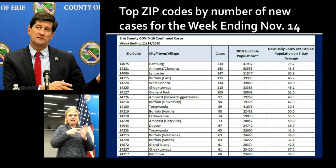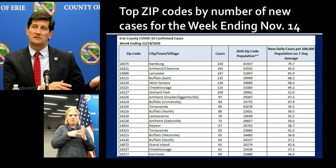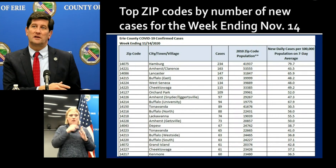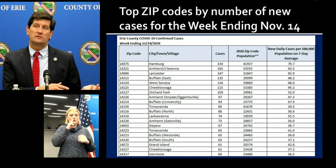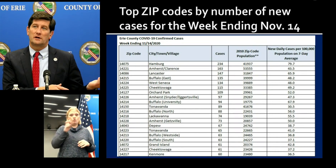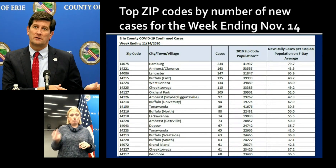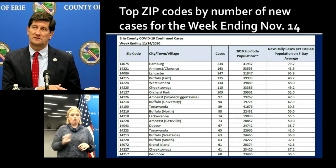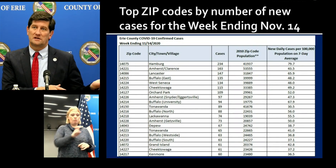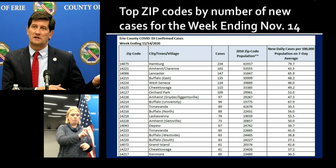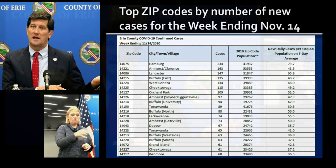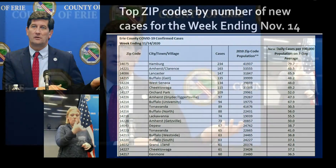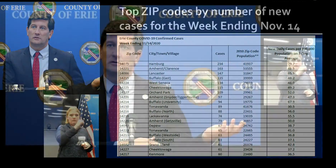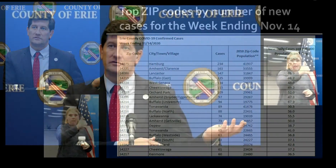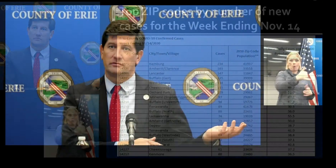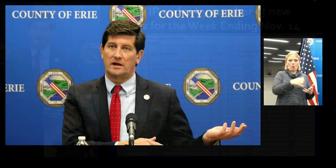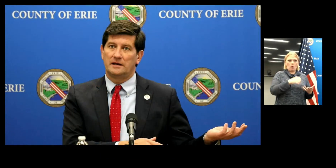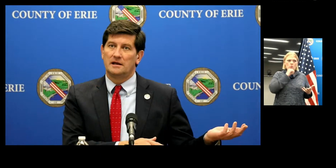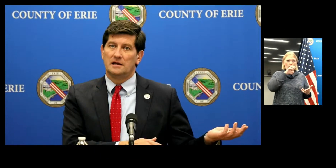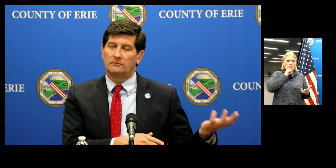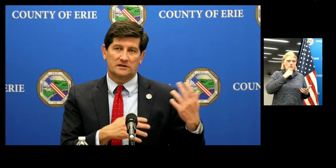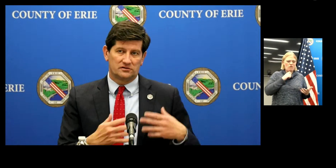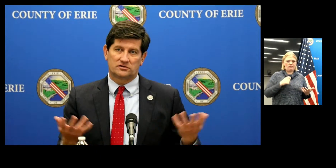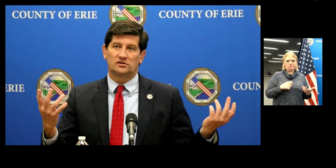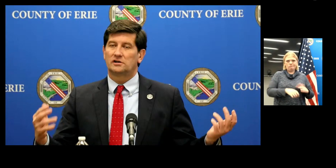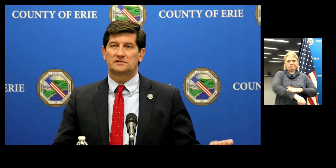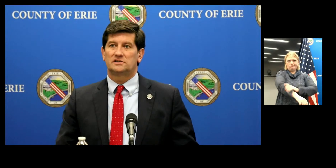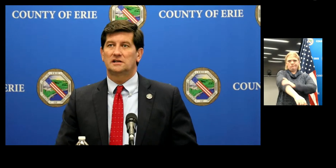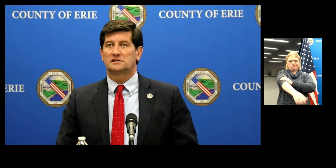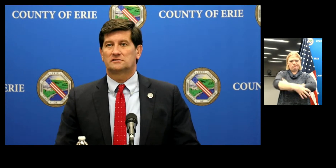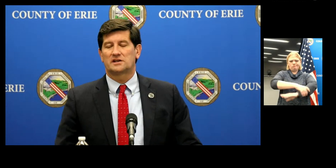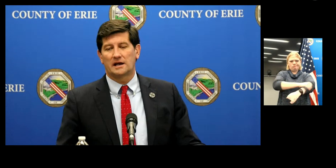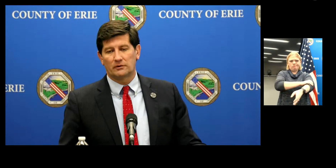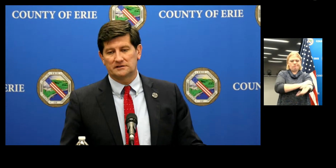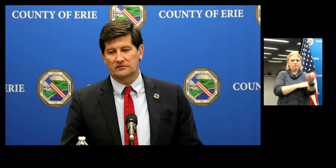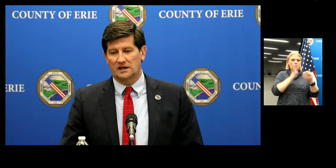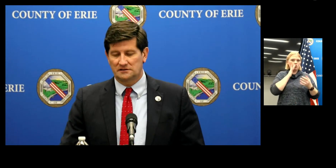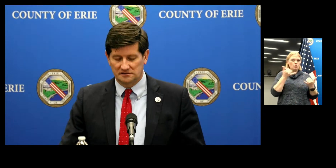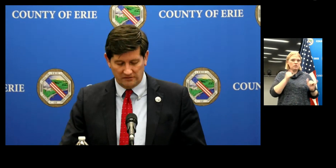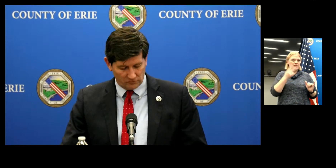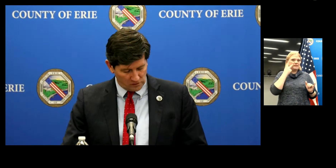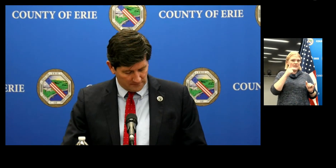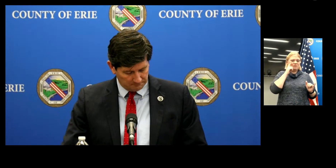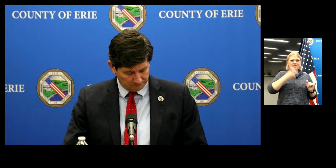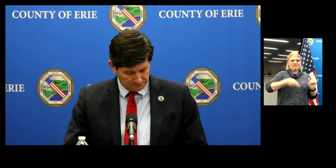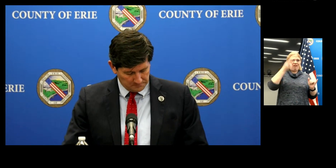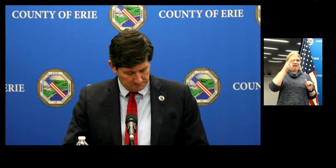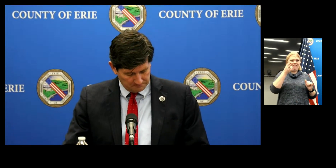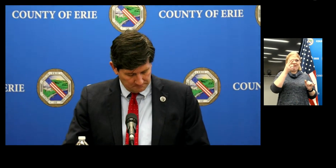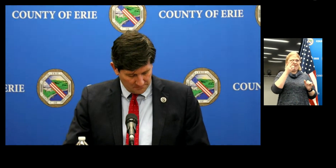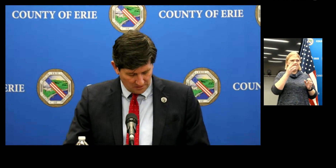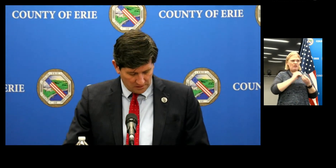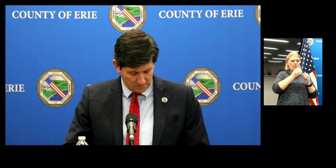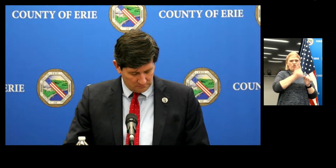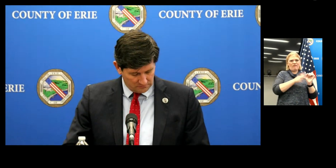travel into the other areas that are not orange and red, because you're still going to see it because there's high rates of cases everywhere.